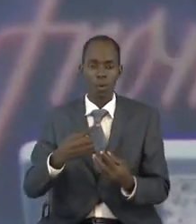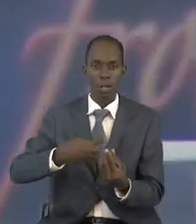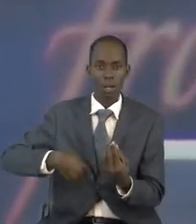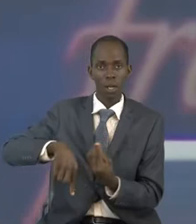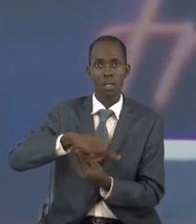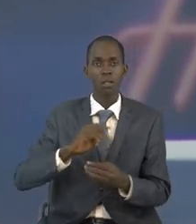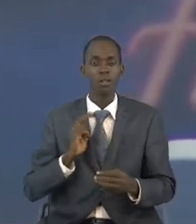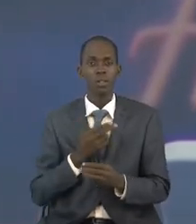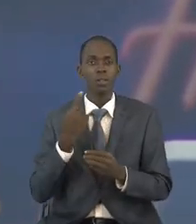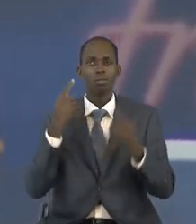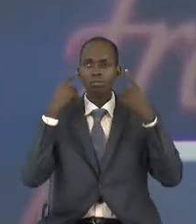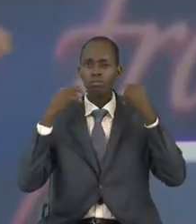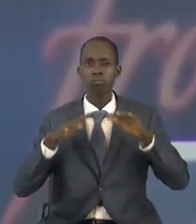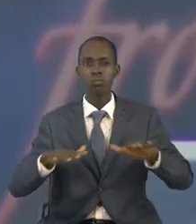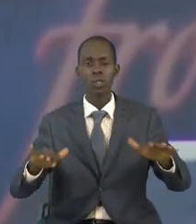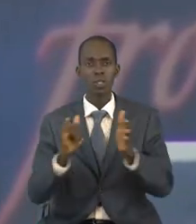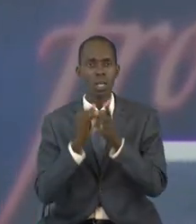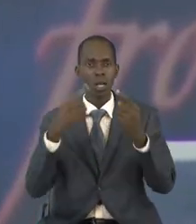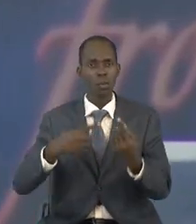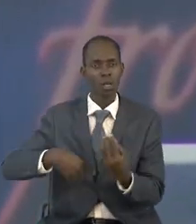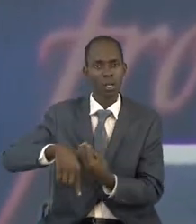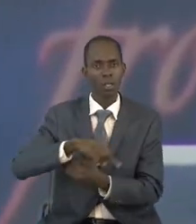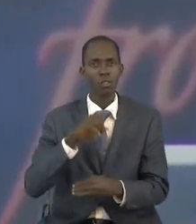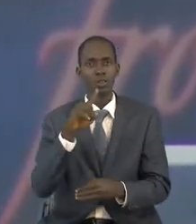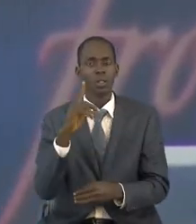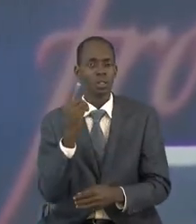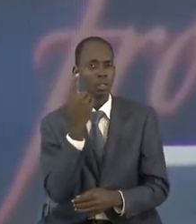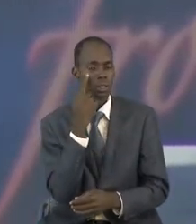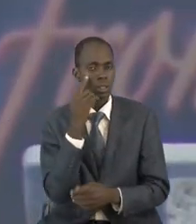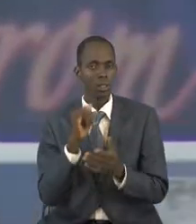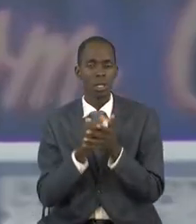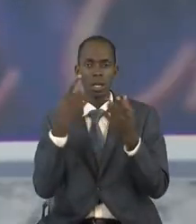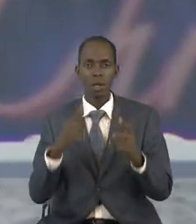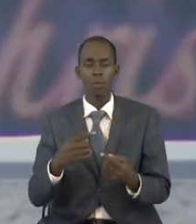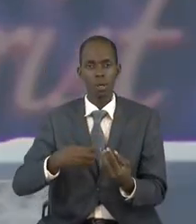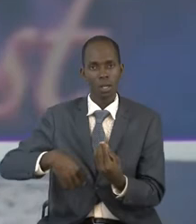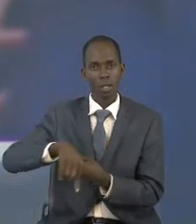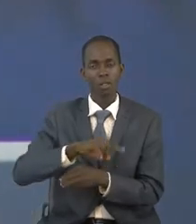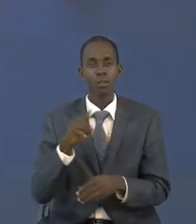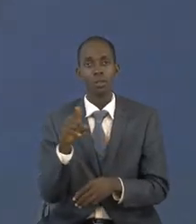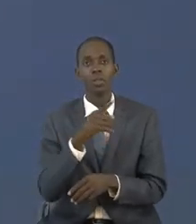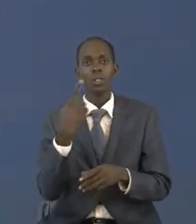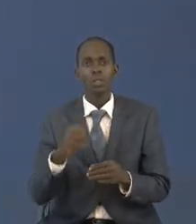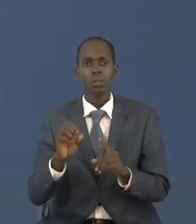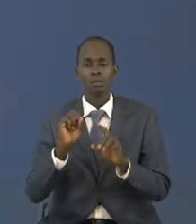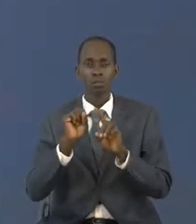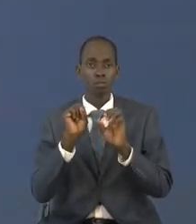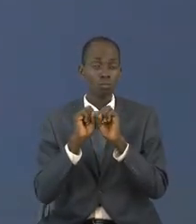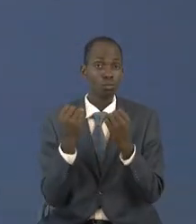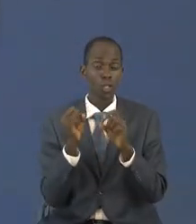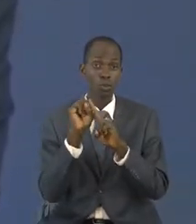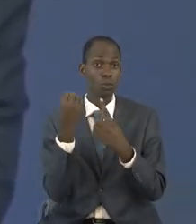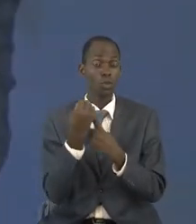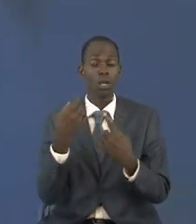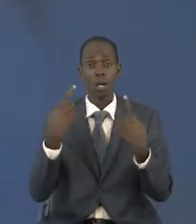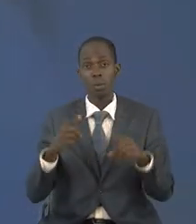that happens around you, the sight that happens around you, the situation happening around you, it says, we don't